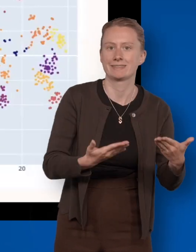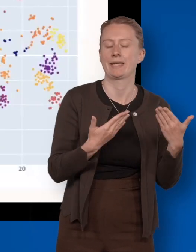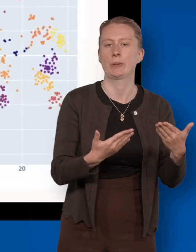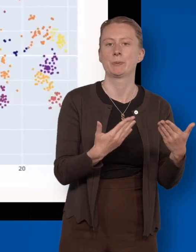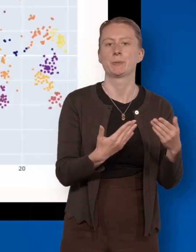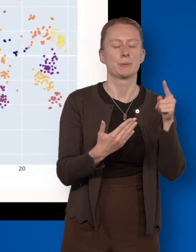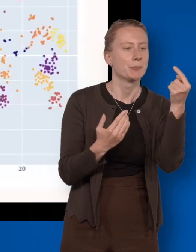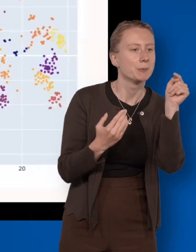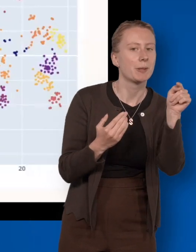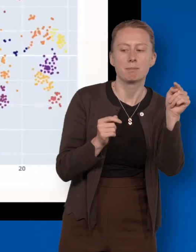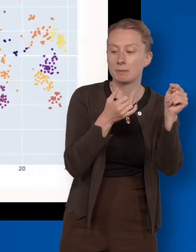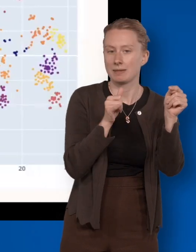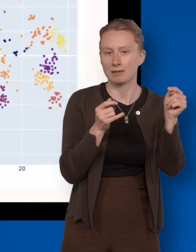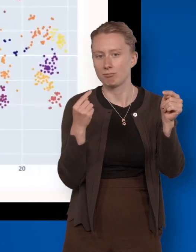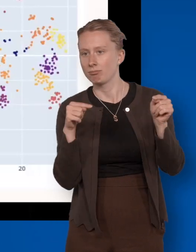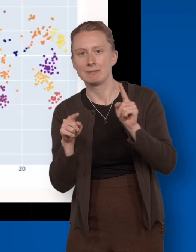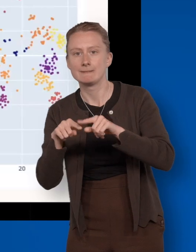example. And